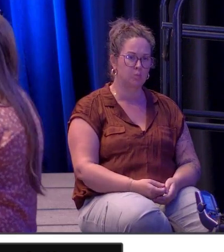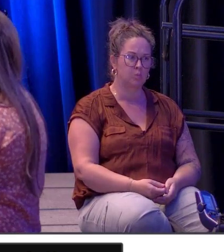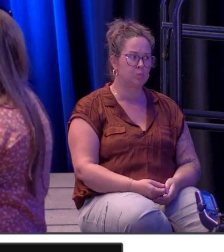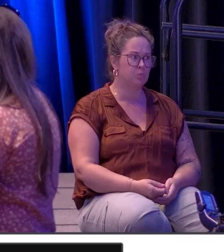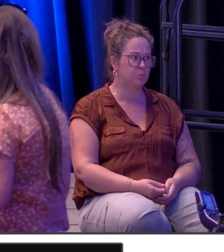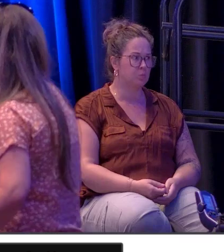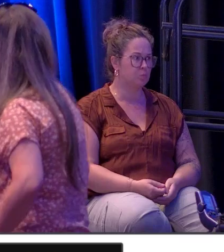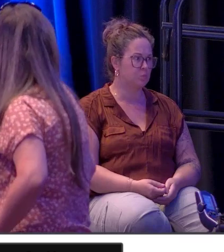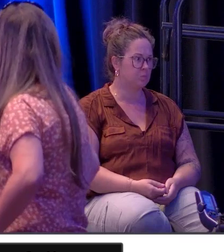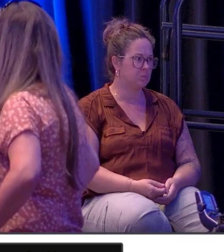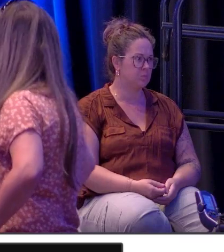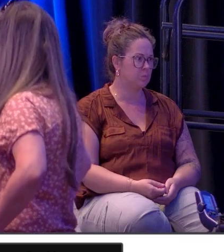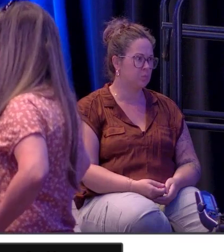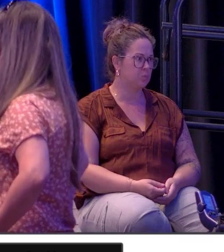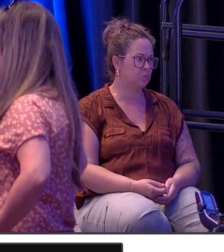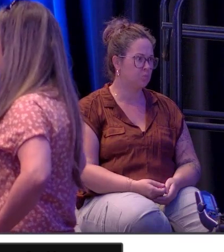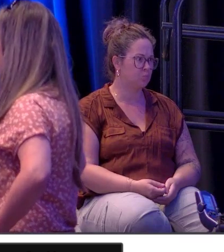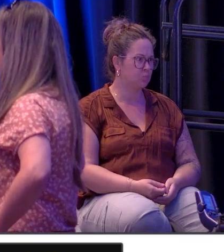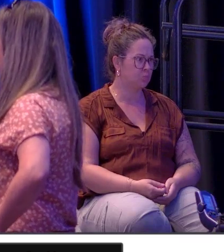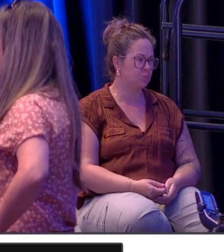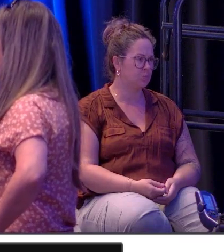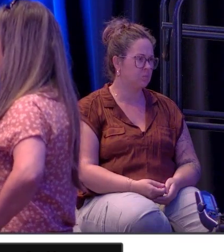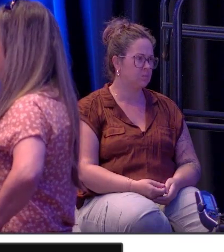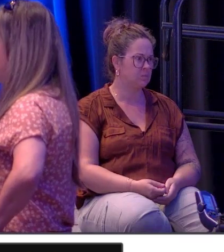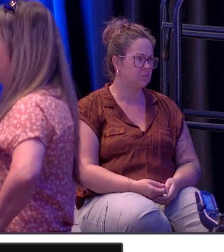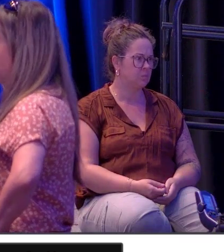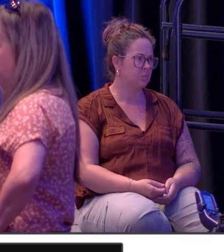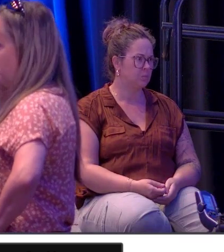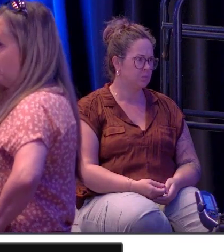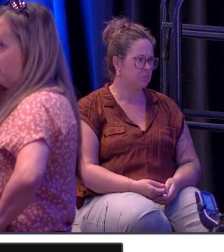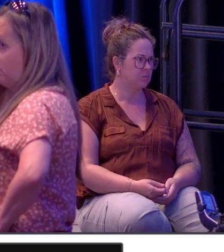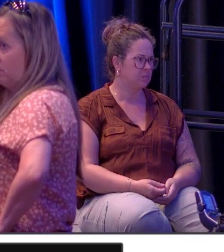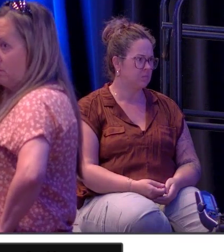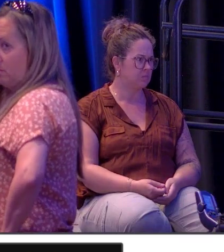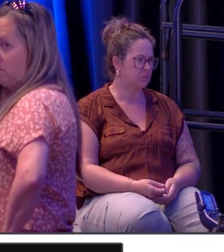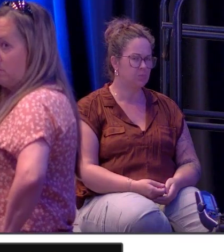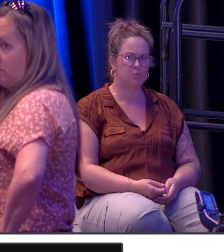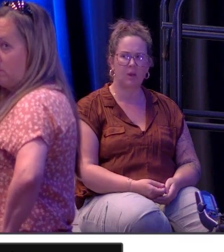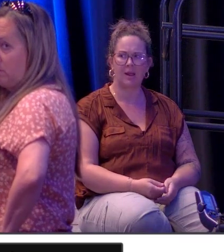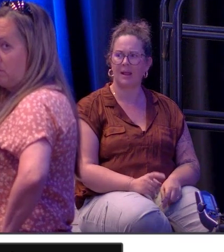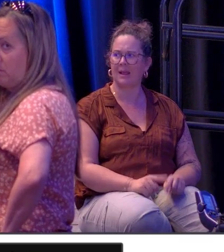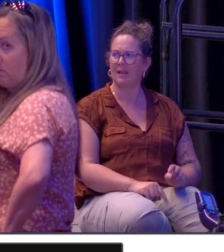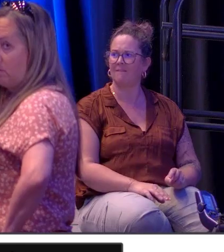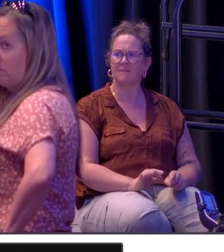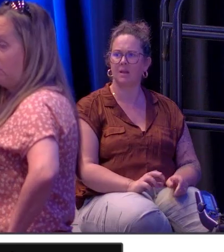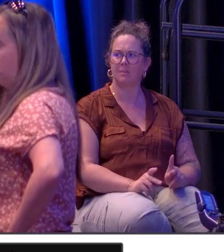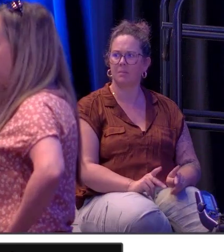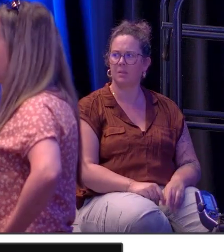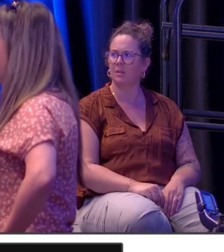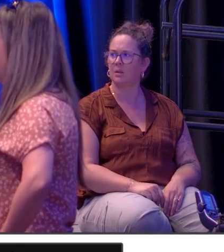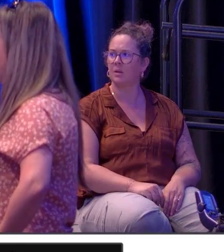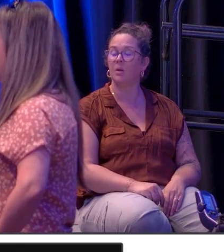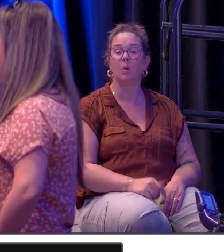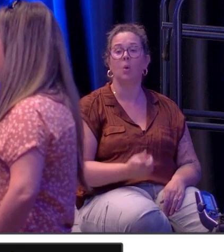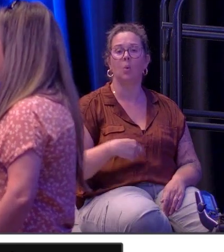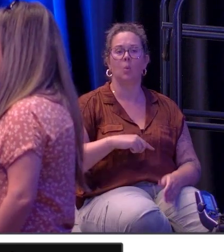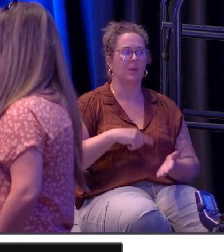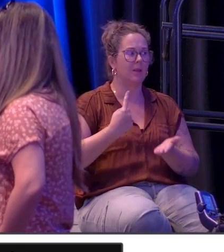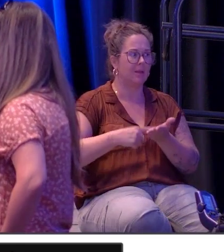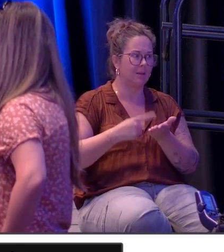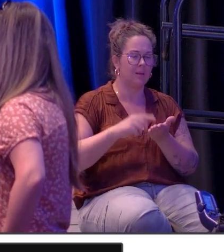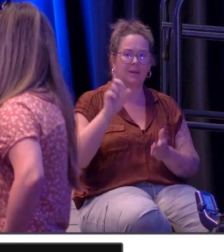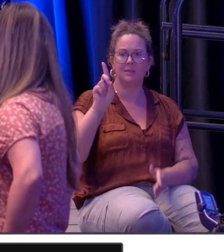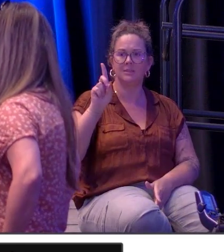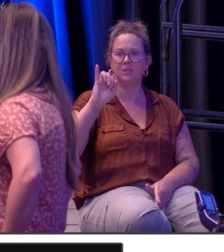So, we're good. So we talked mostly about the DJ booth zone, who's shaping